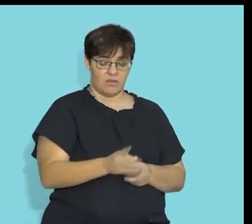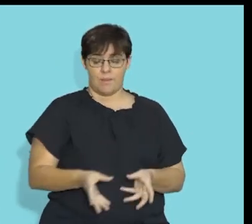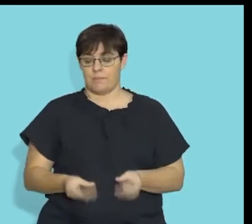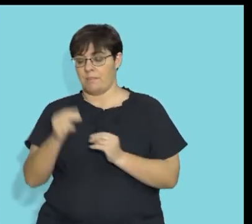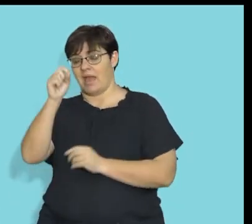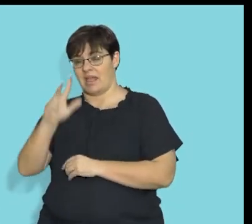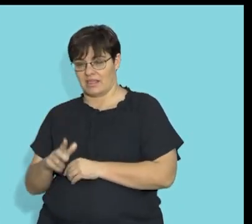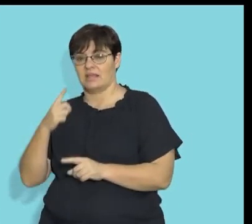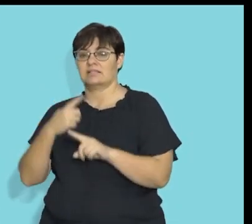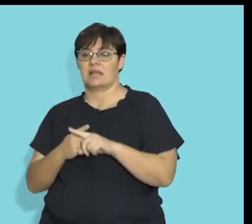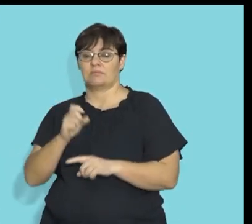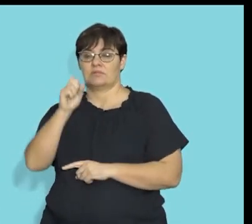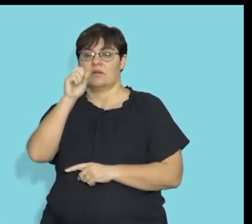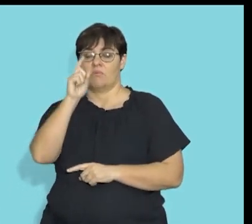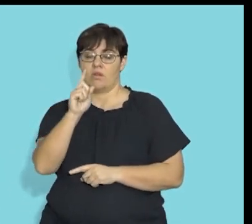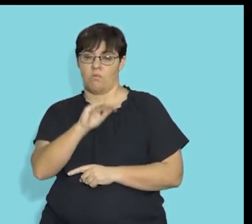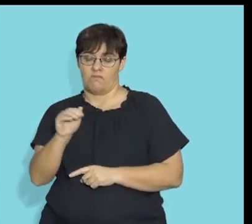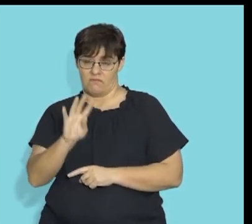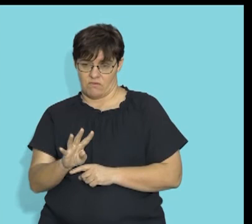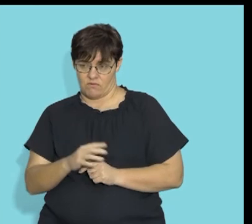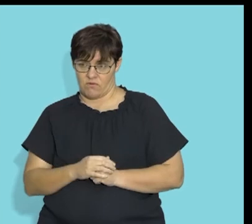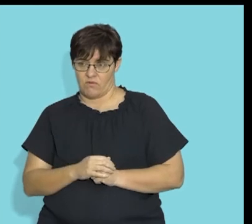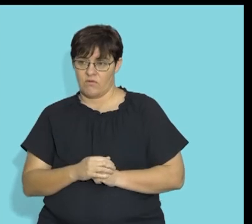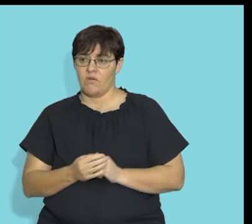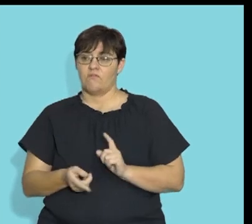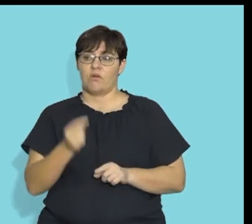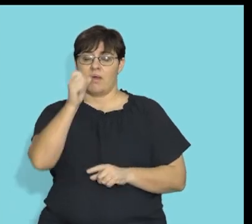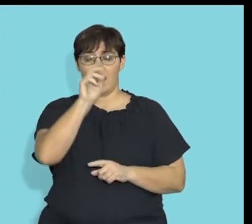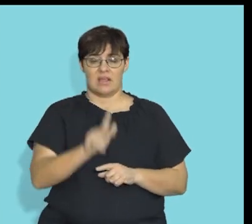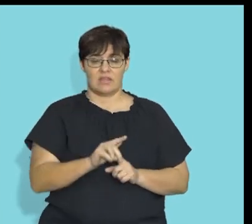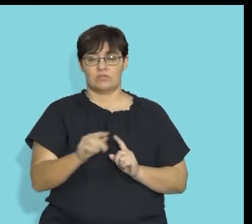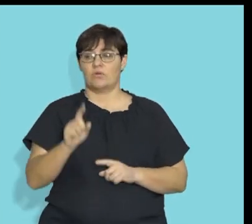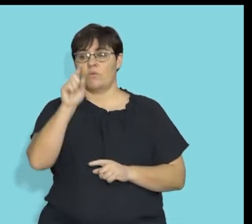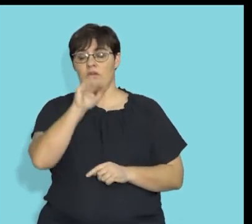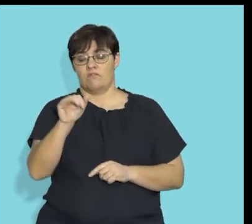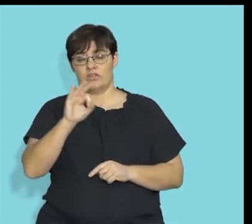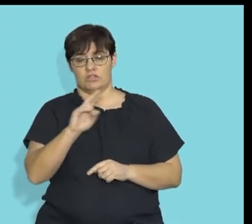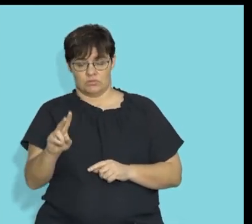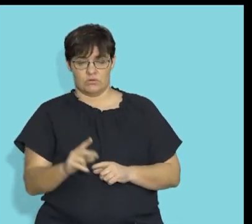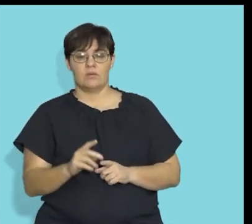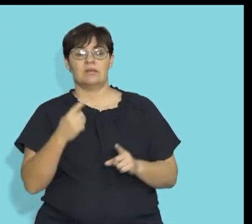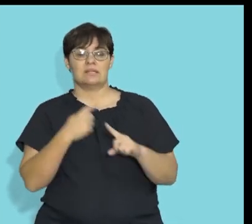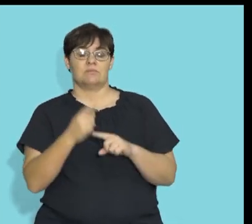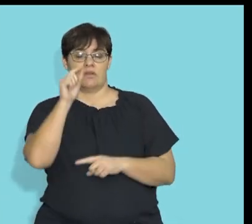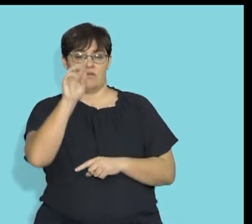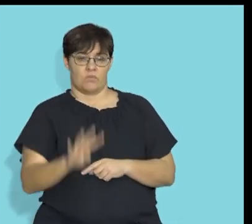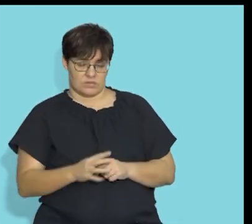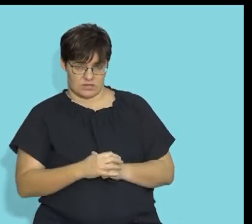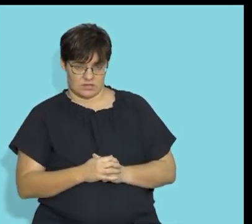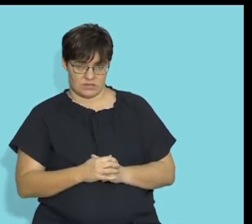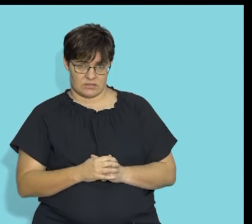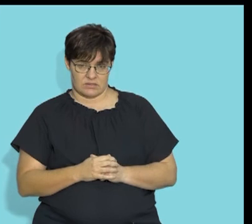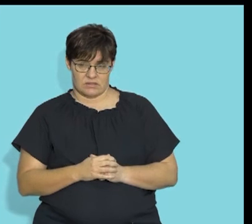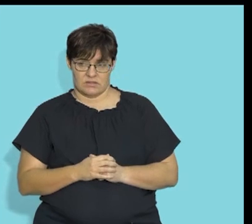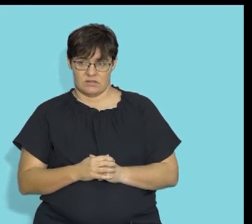get from a half to an eighth, I had to times by 1 over 4. To get from an eighth to 1 over 32, I had to multiply